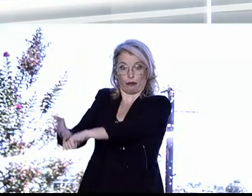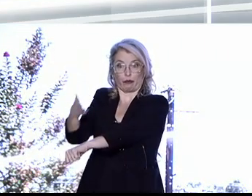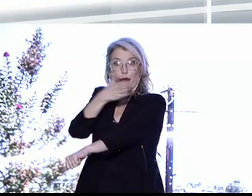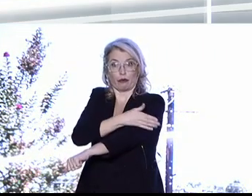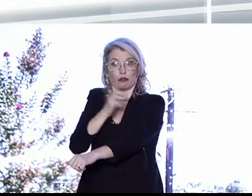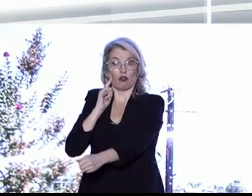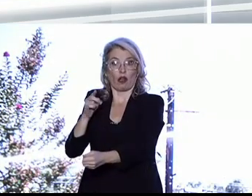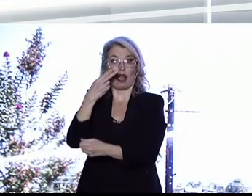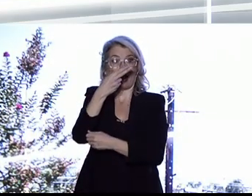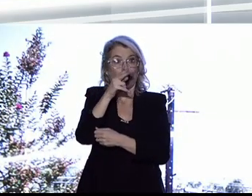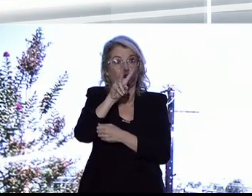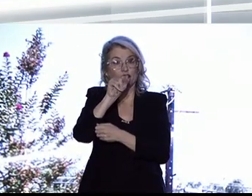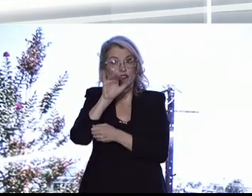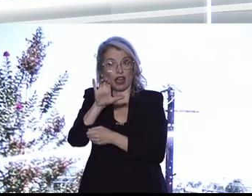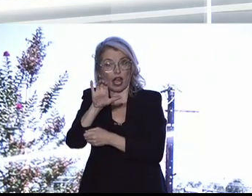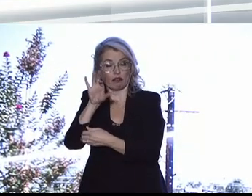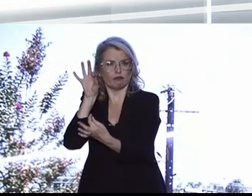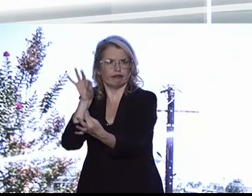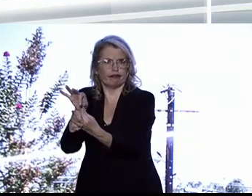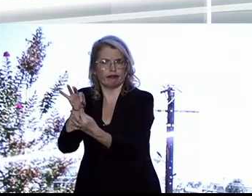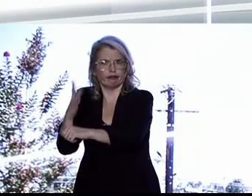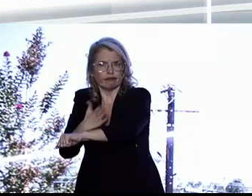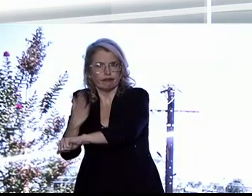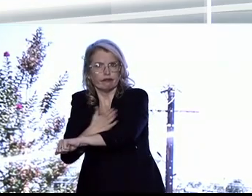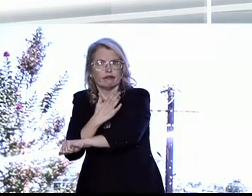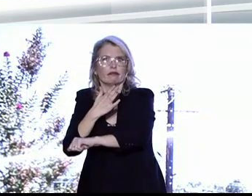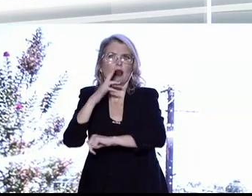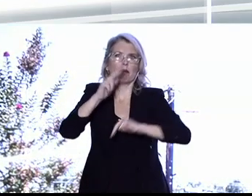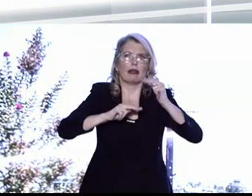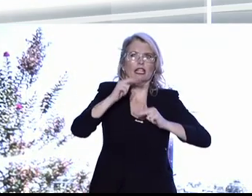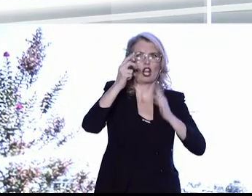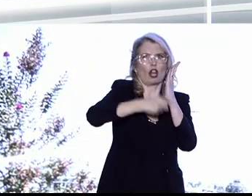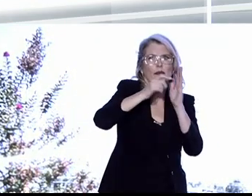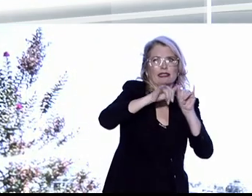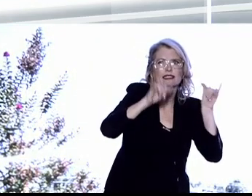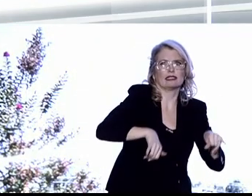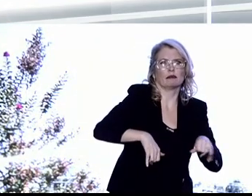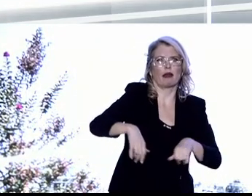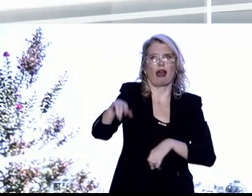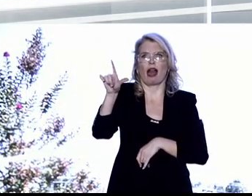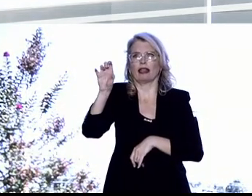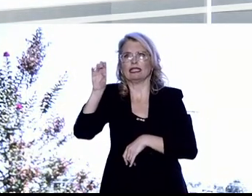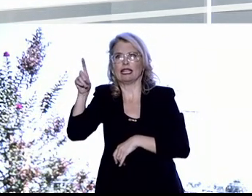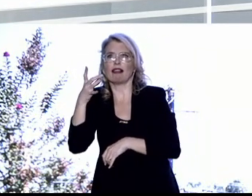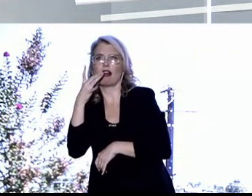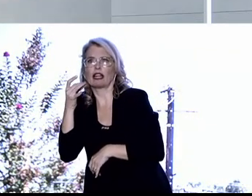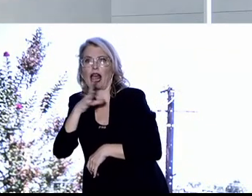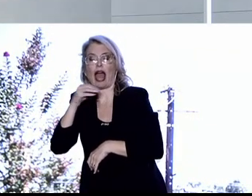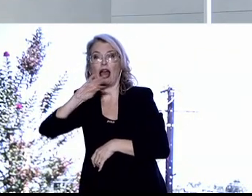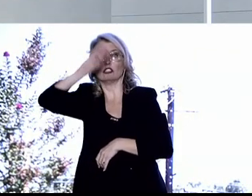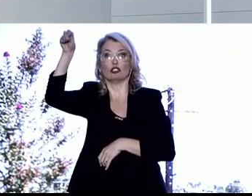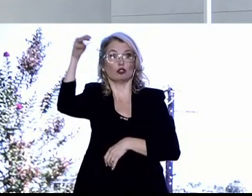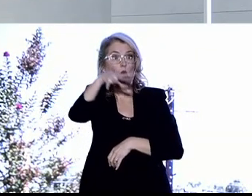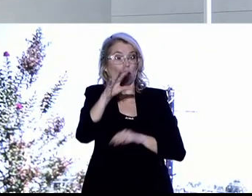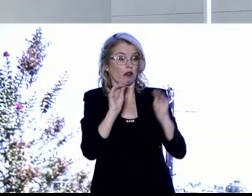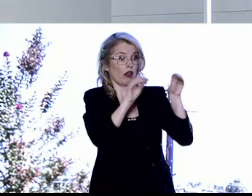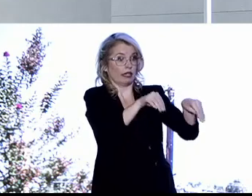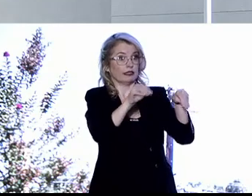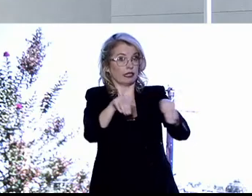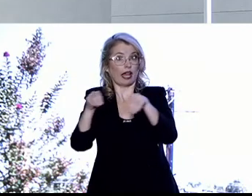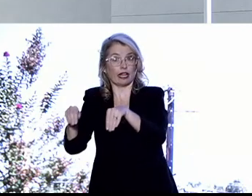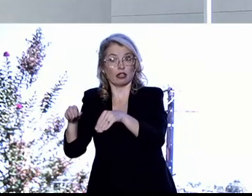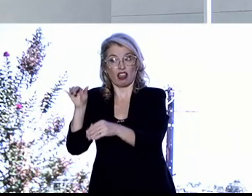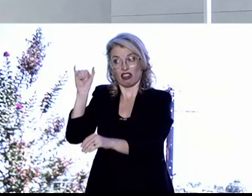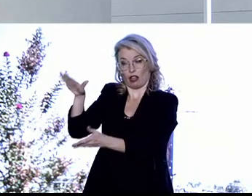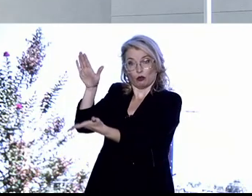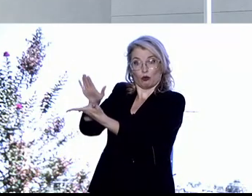including HVAC modernizations, building automation systems, LED lighting, and solar installations, the